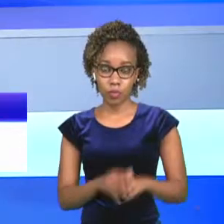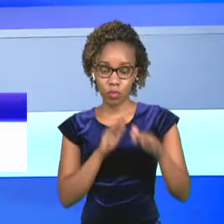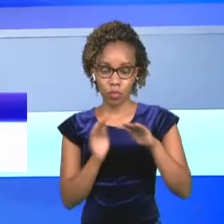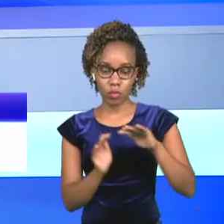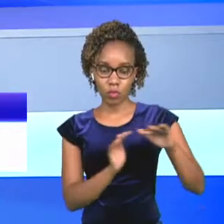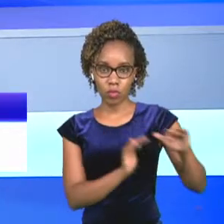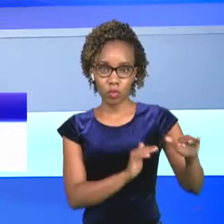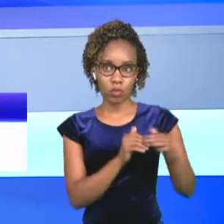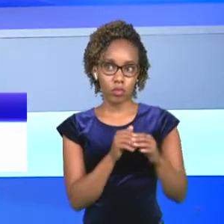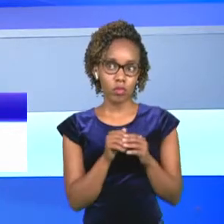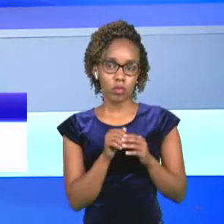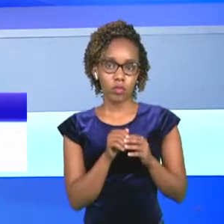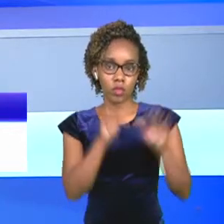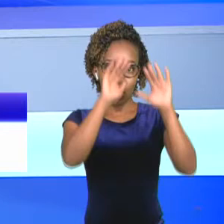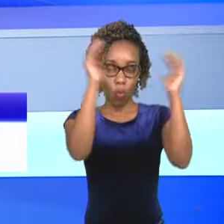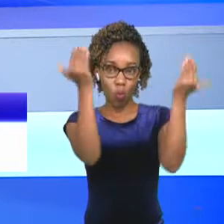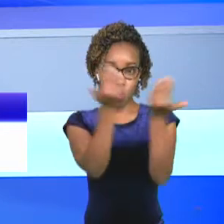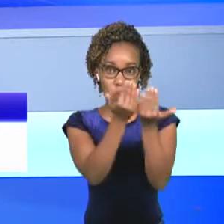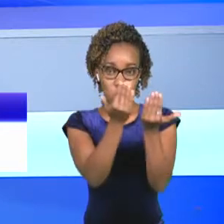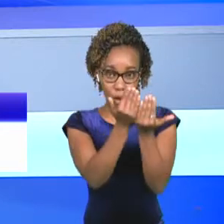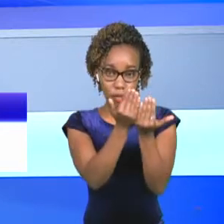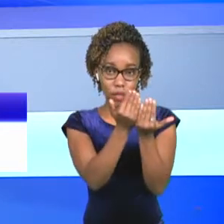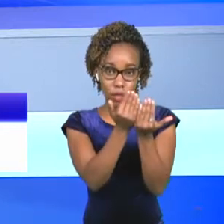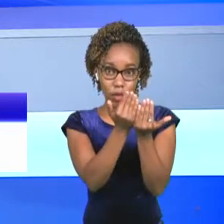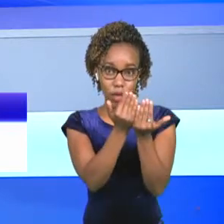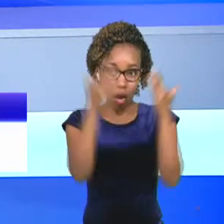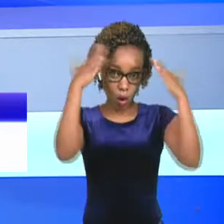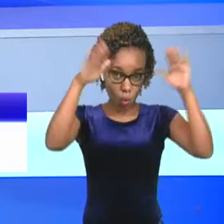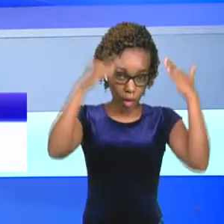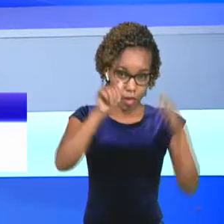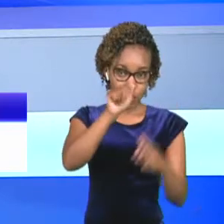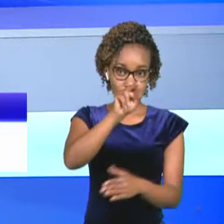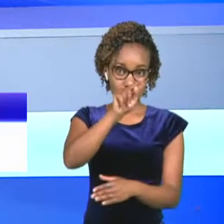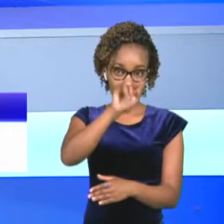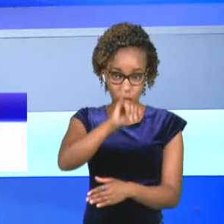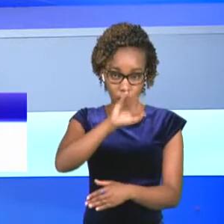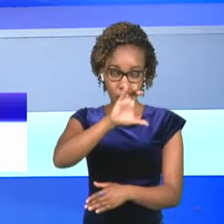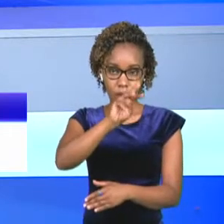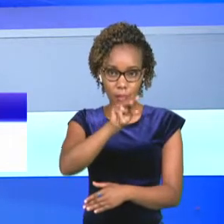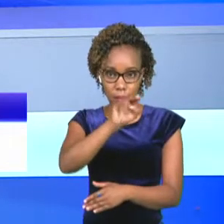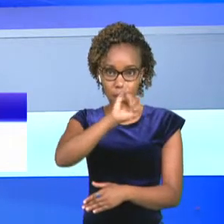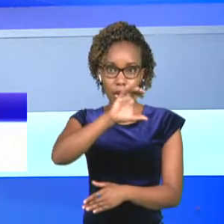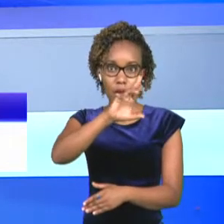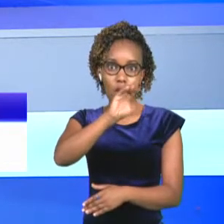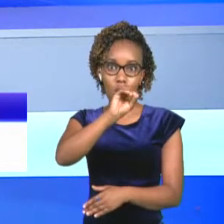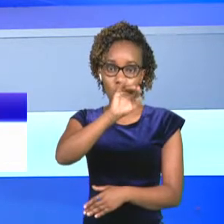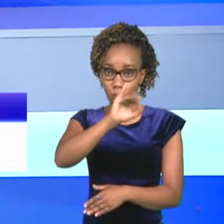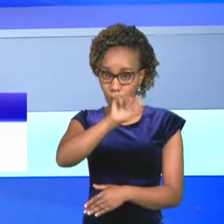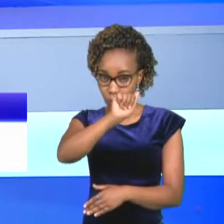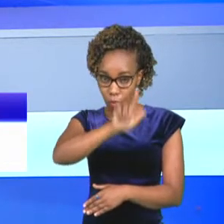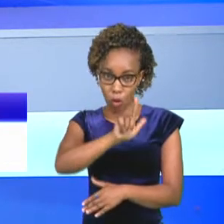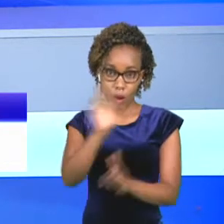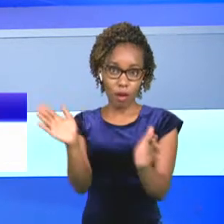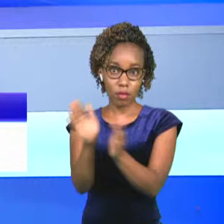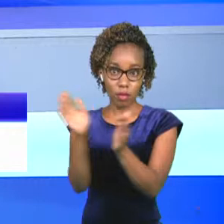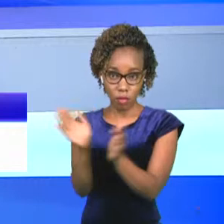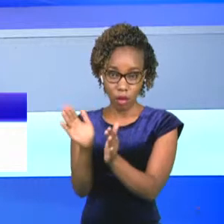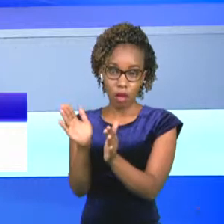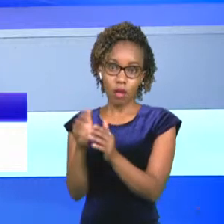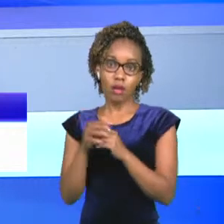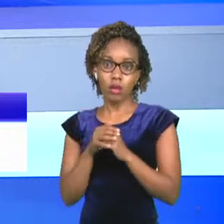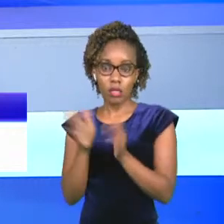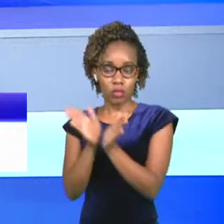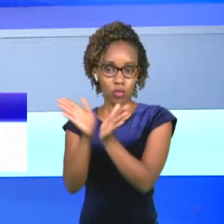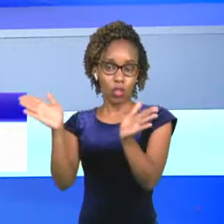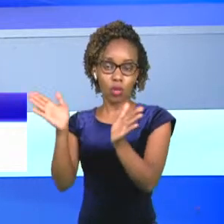Elsewhere, the World Antimicrobial Awareness Week aims to increase awareness of the global antimicrobial resistance and to encourage best practices among the